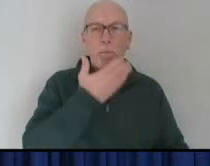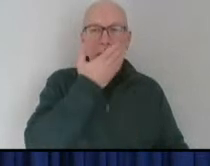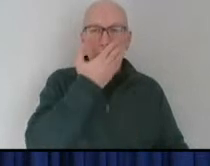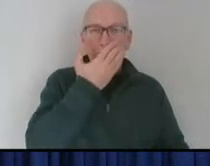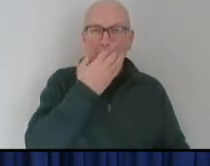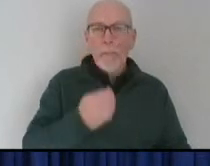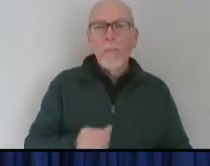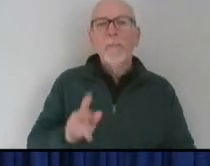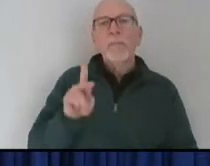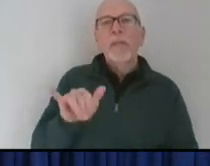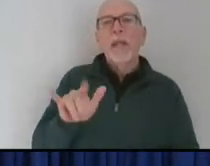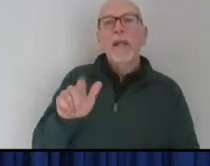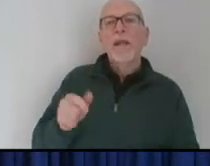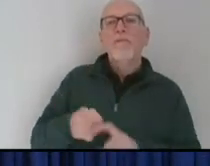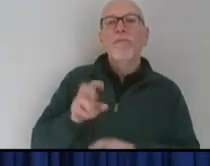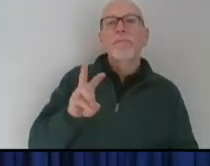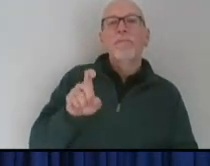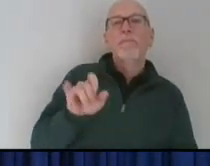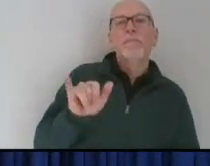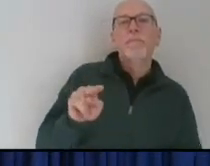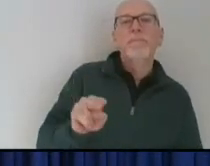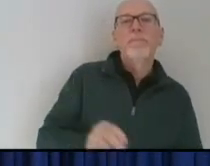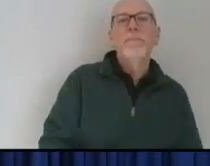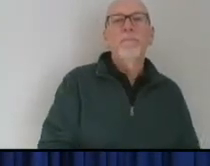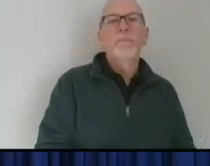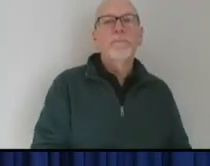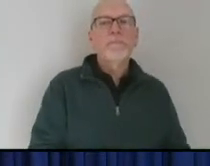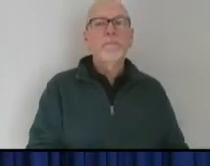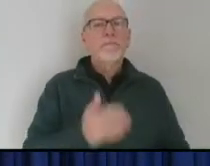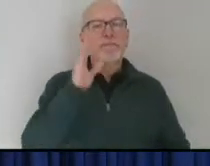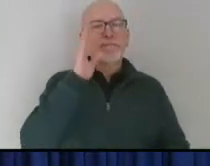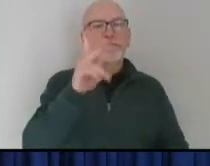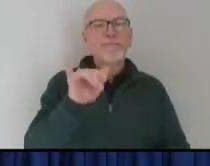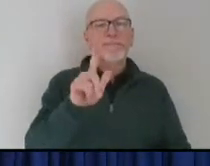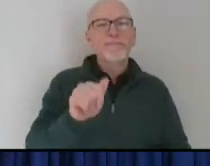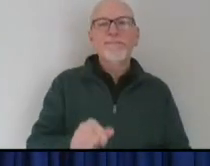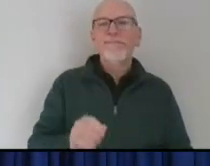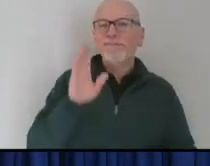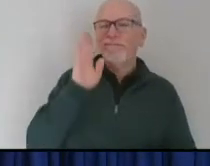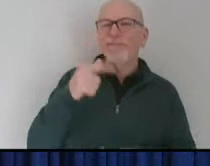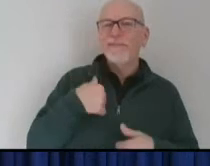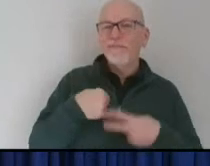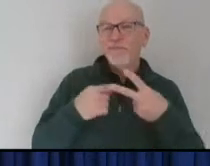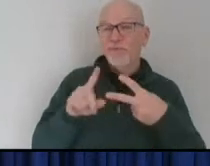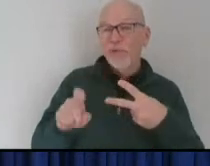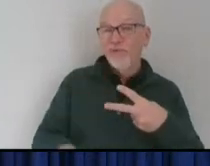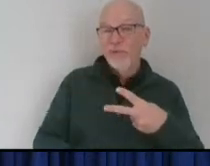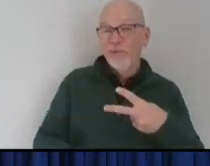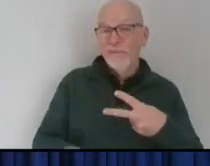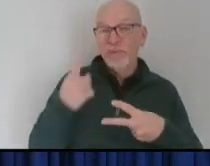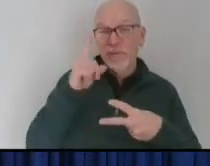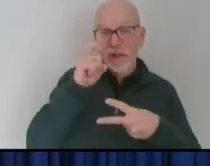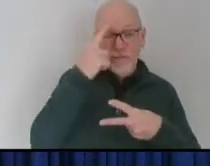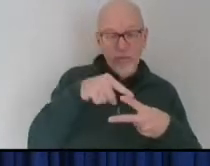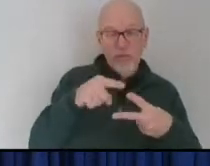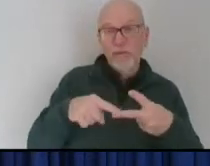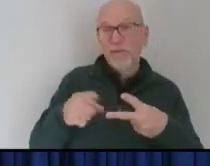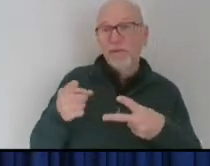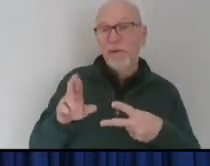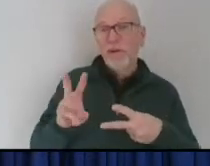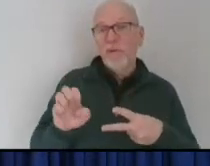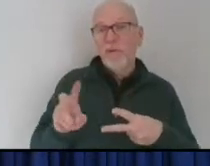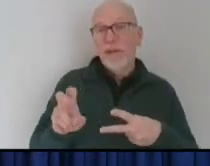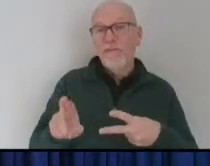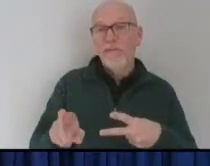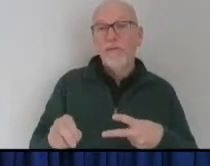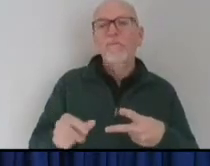Kayla with WXIN. Afternoon, Kayla. Good afternoon. I have 2 questions, one for the governor and one for Dr. Weaver. I'll